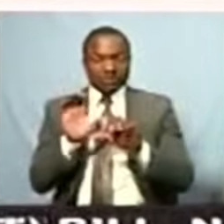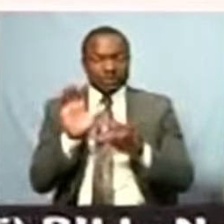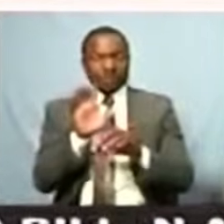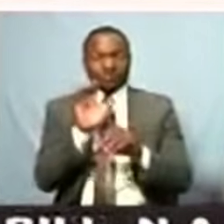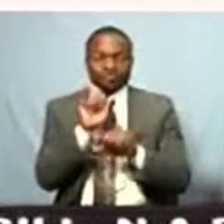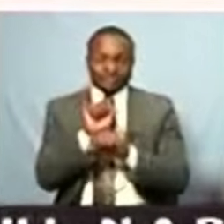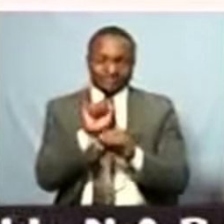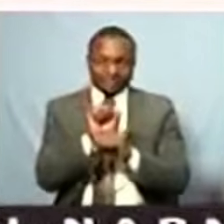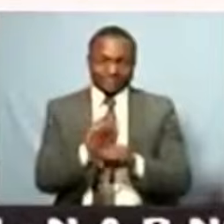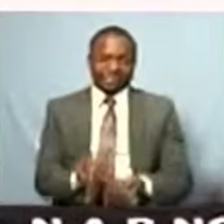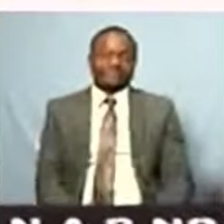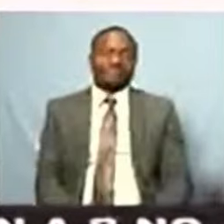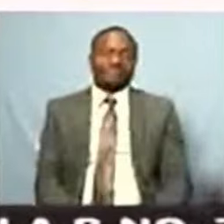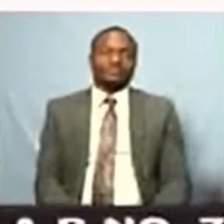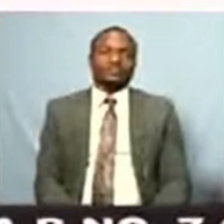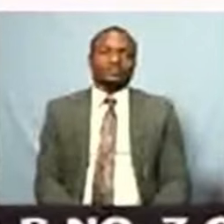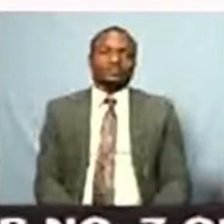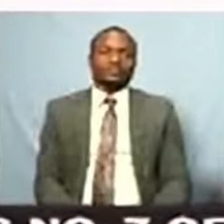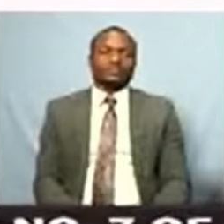function.